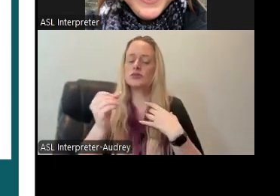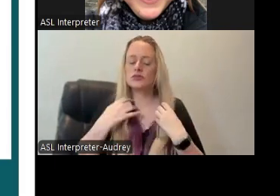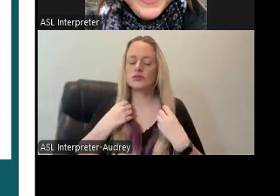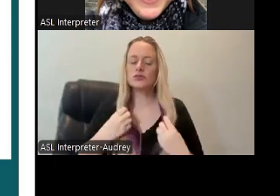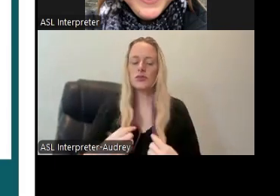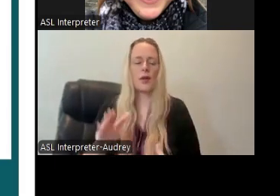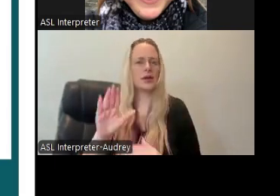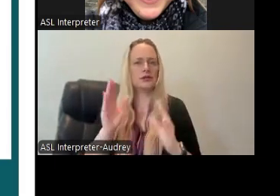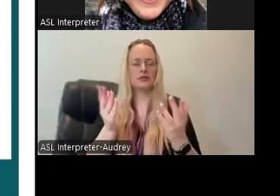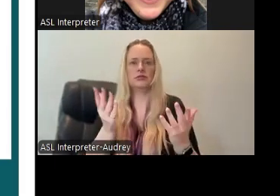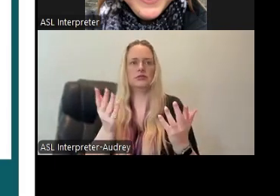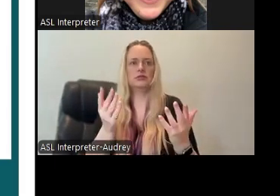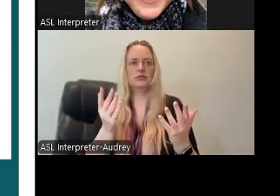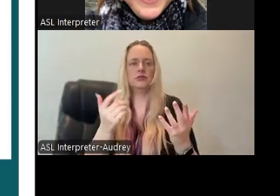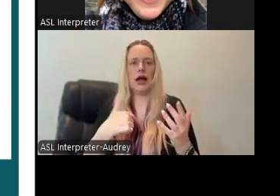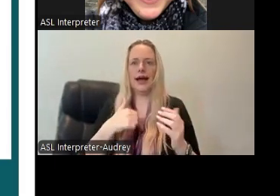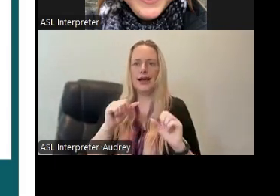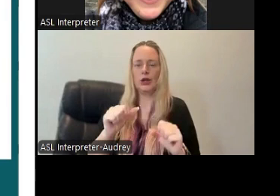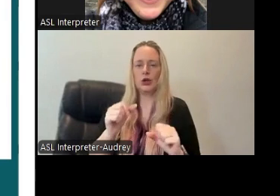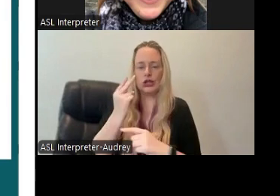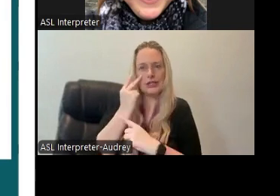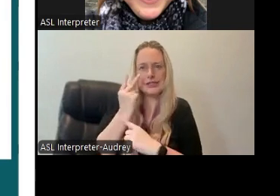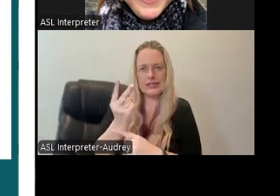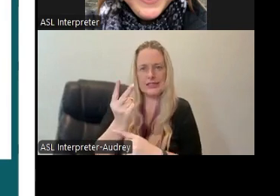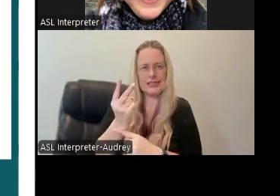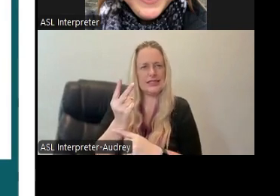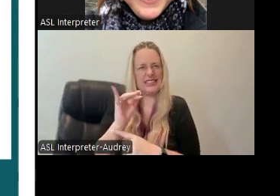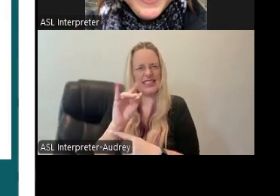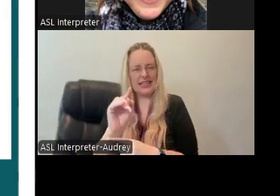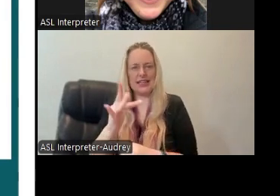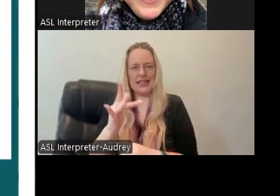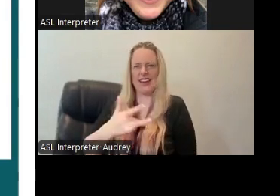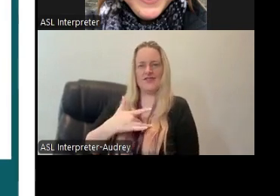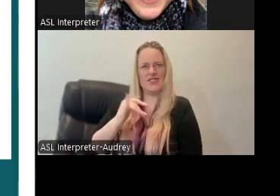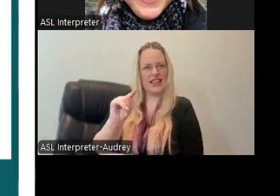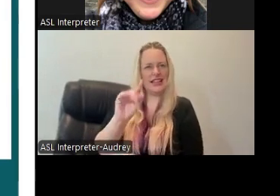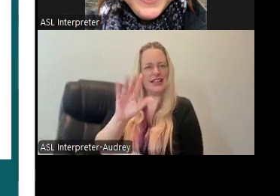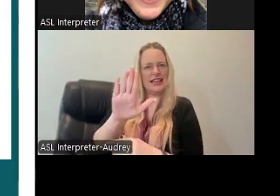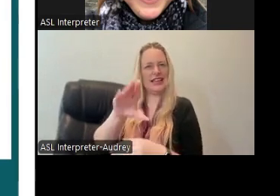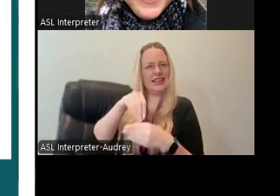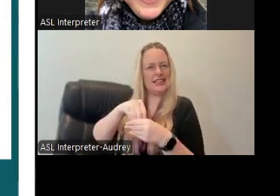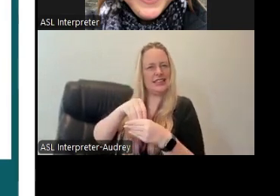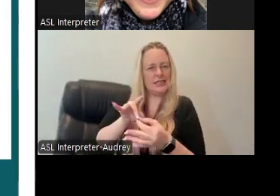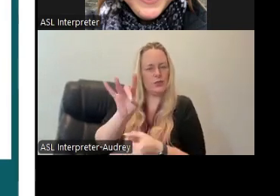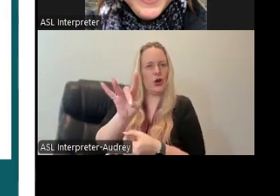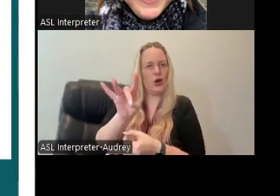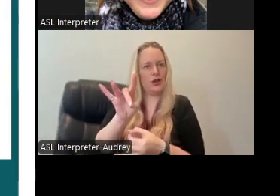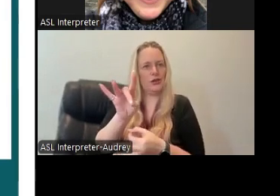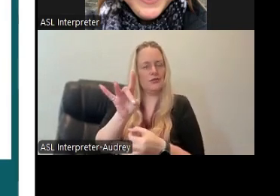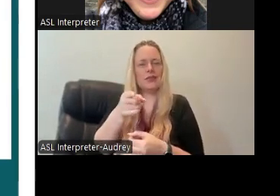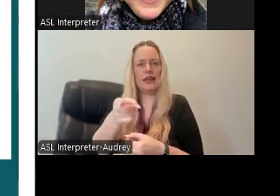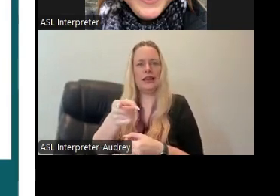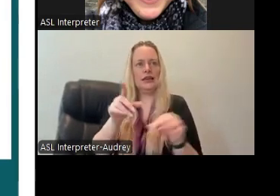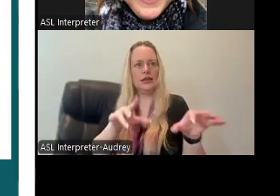you could see it and feel it in his spirit that he took on this